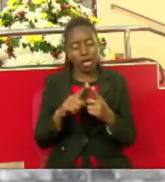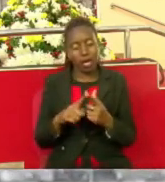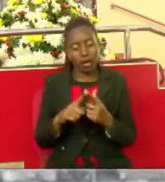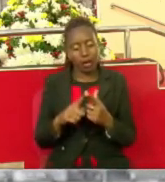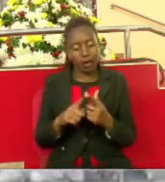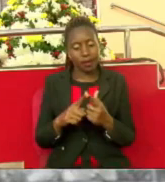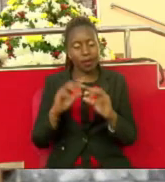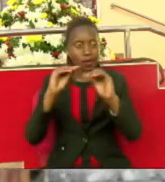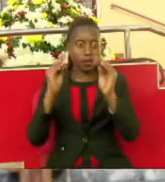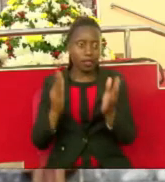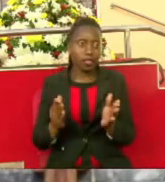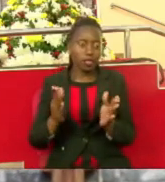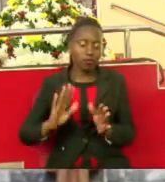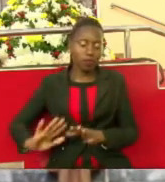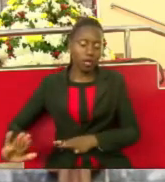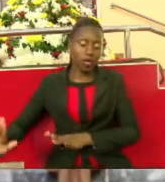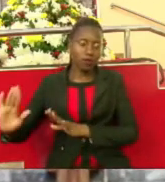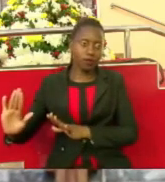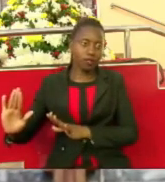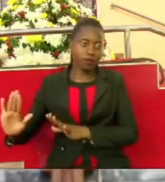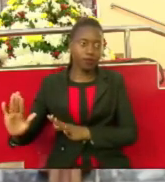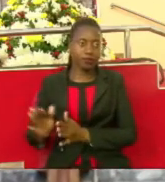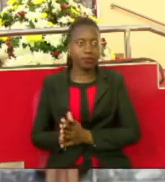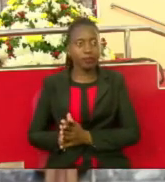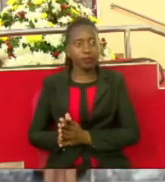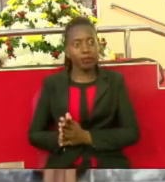Class 7. Mr. Kennedy Macharia comes.